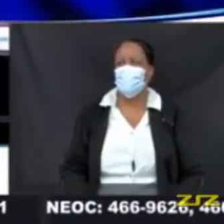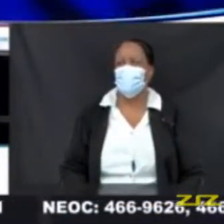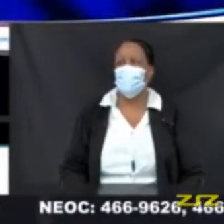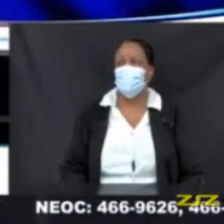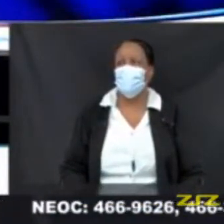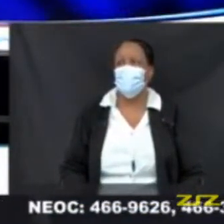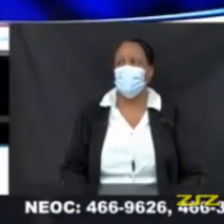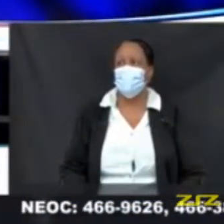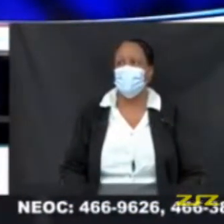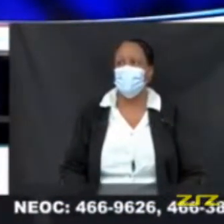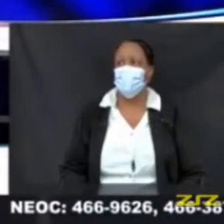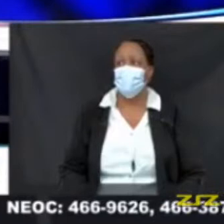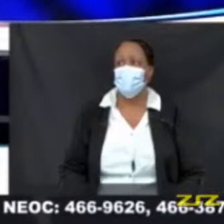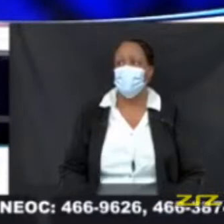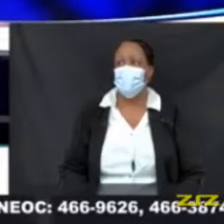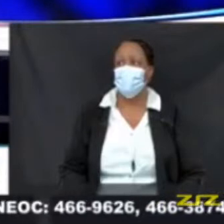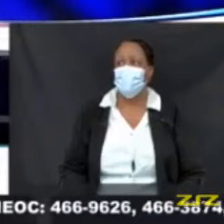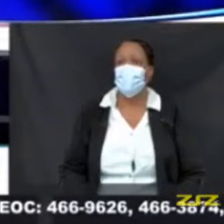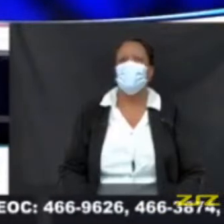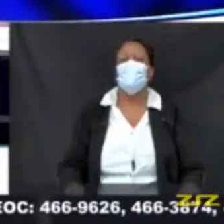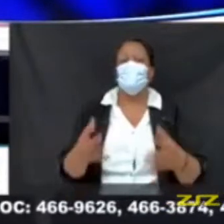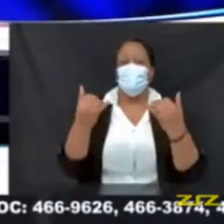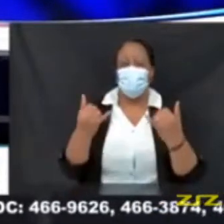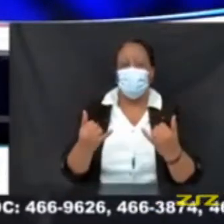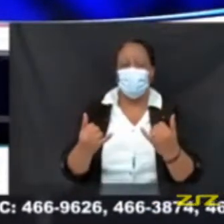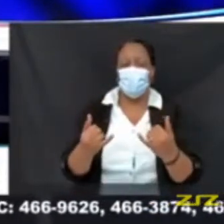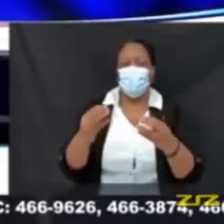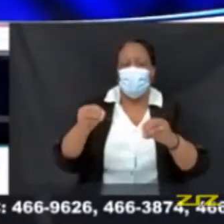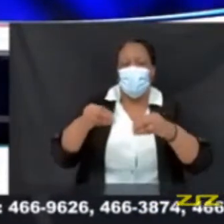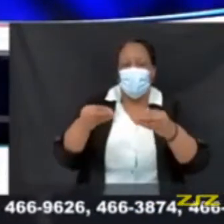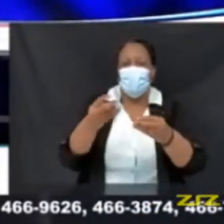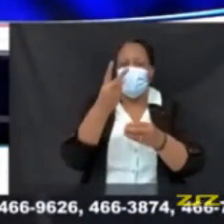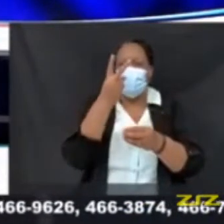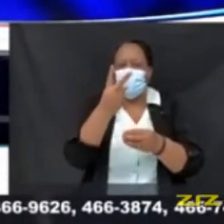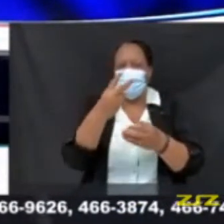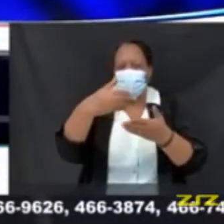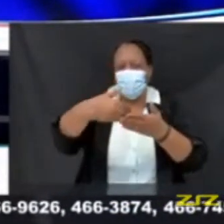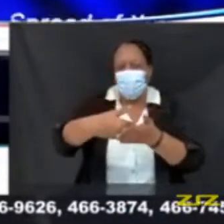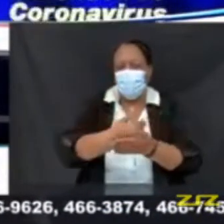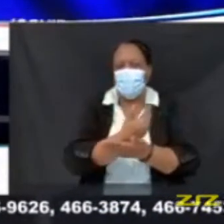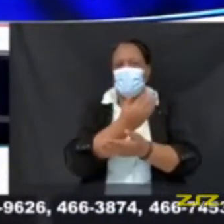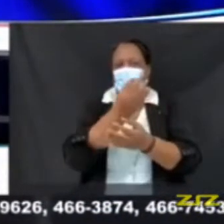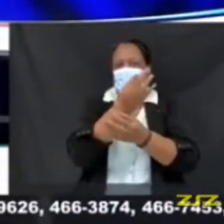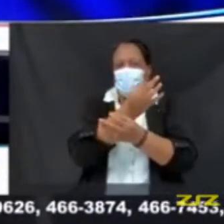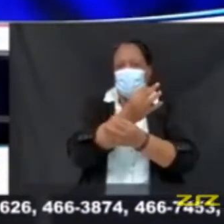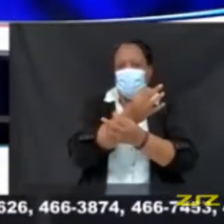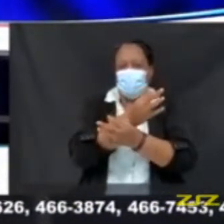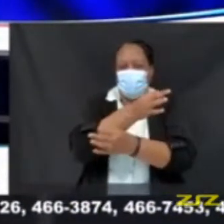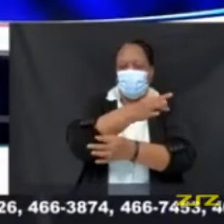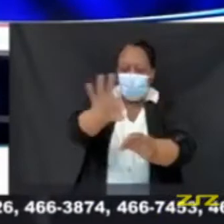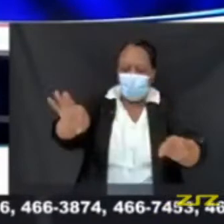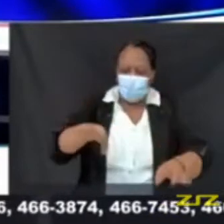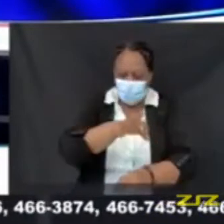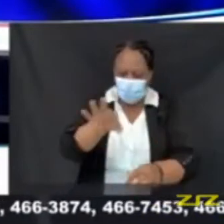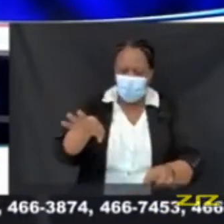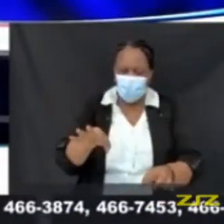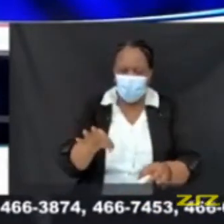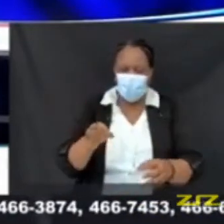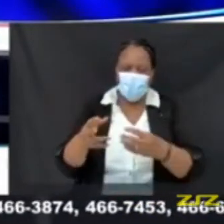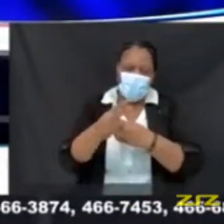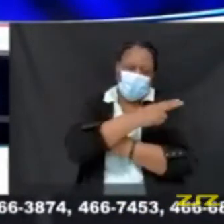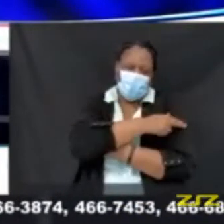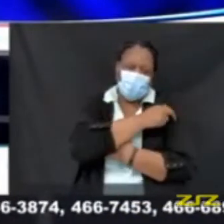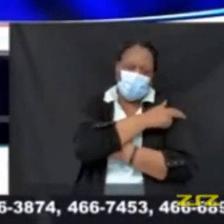is the donation of the 2 new field hospitals by the government and people of the United States of America, which were handed over